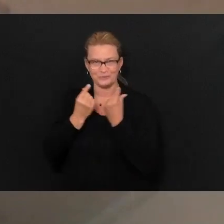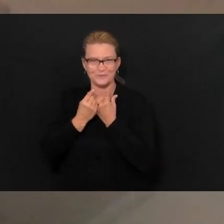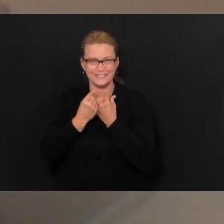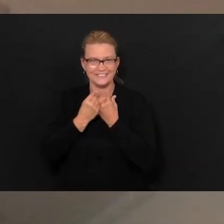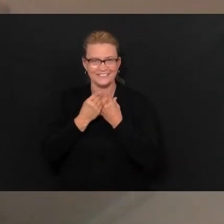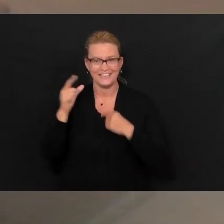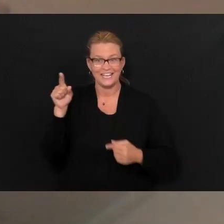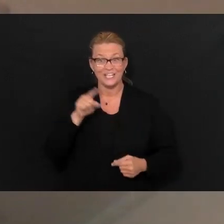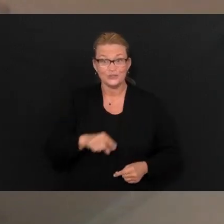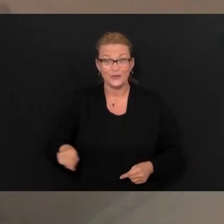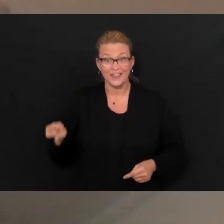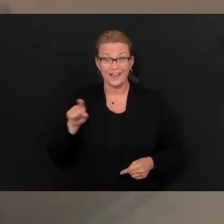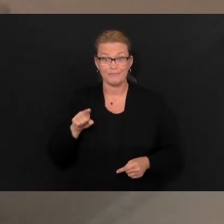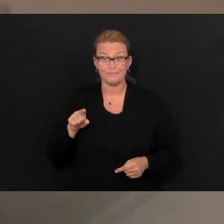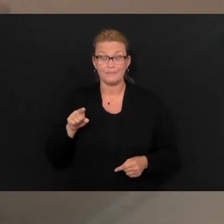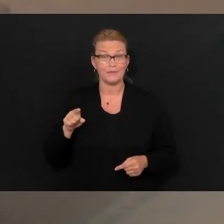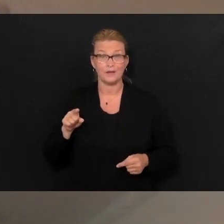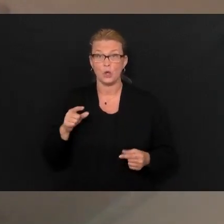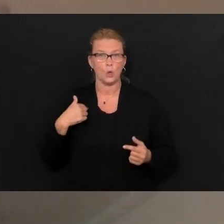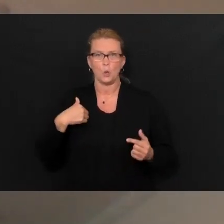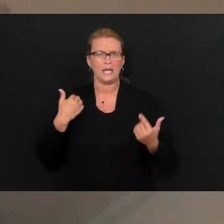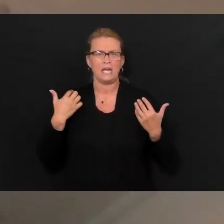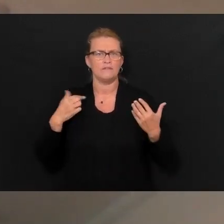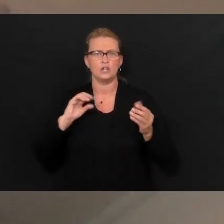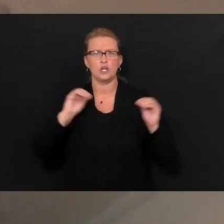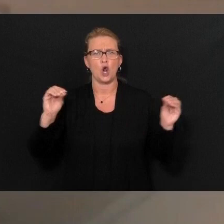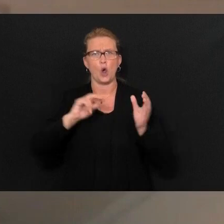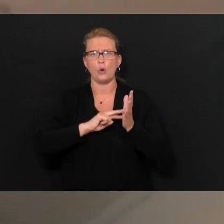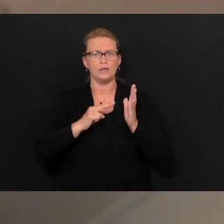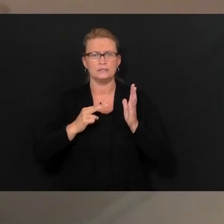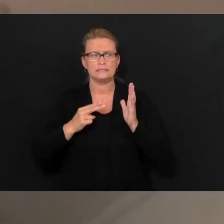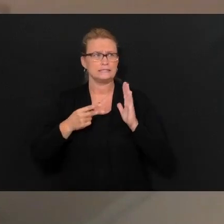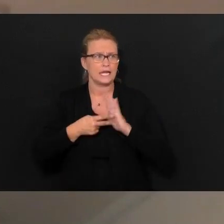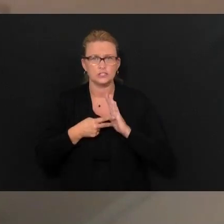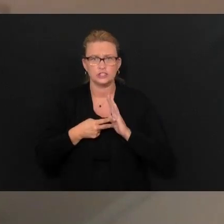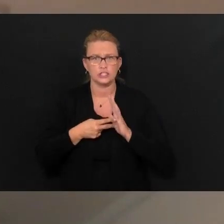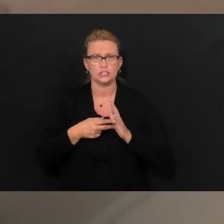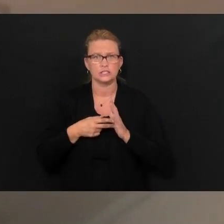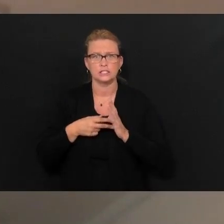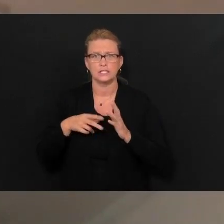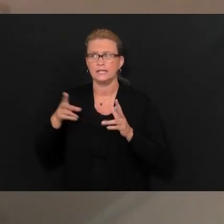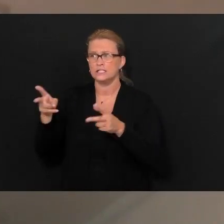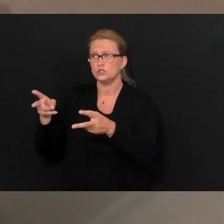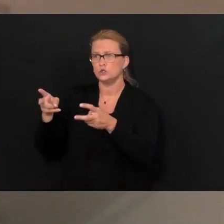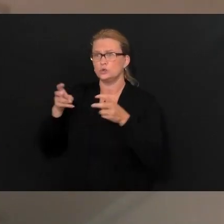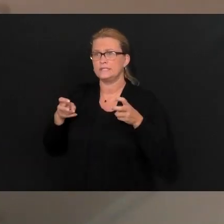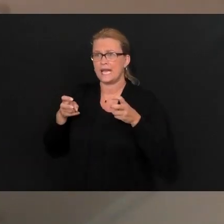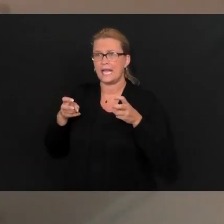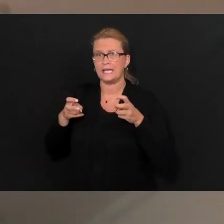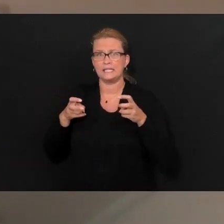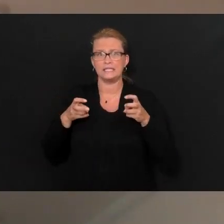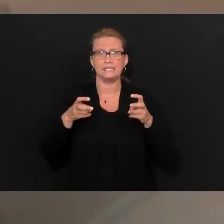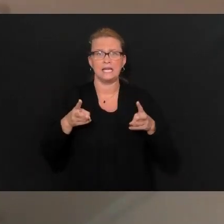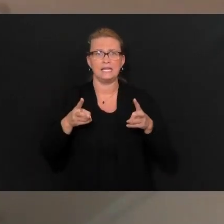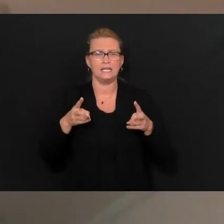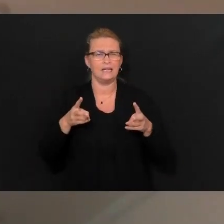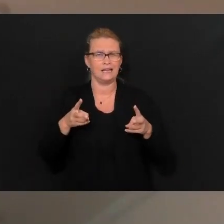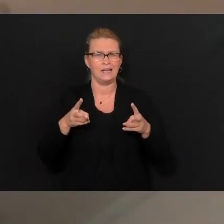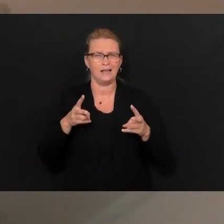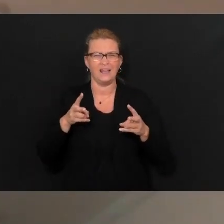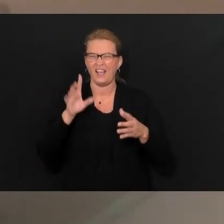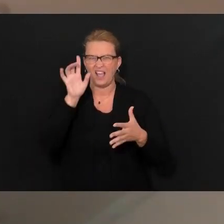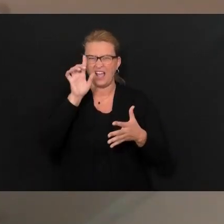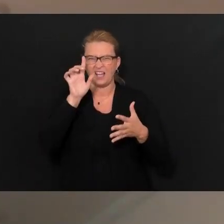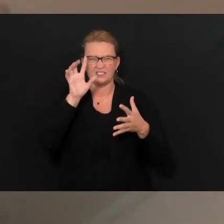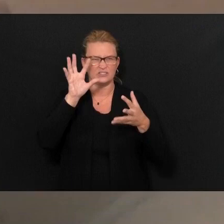them, we certainly had no intention to take their model in a reckless or any other